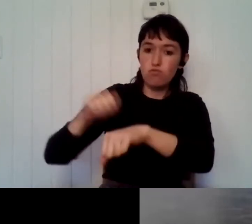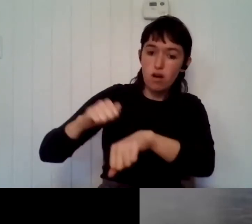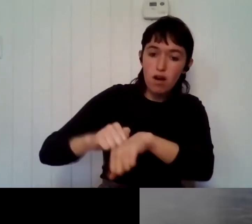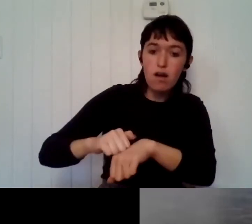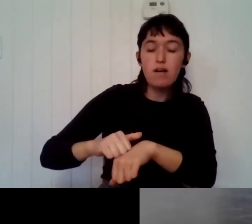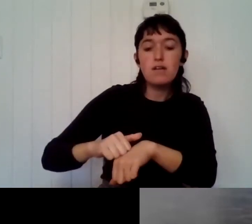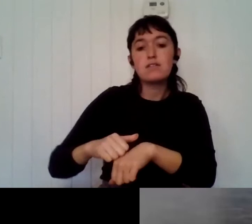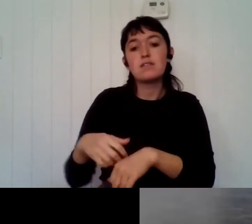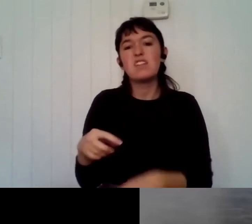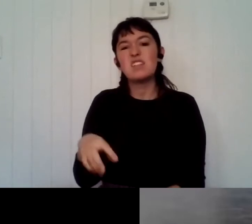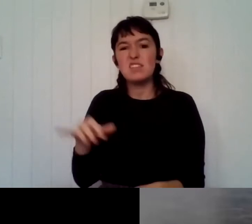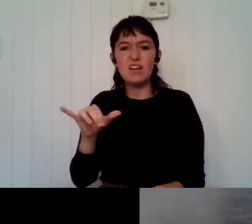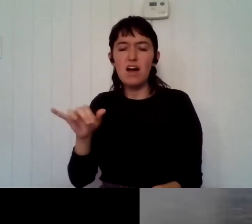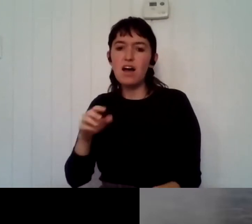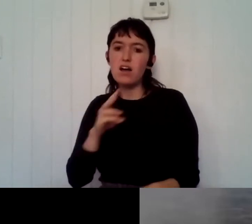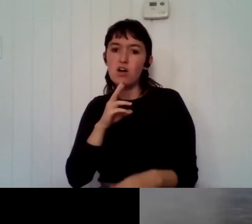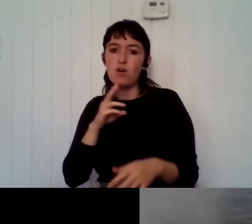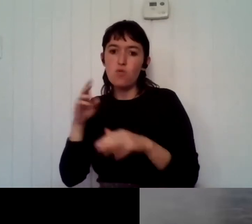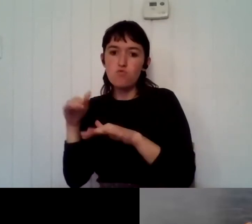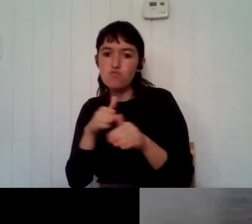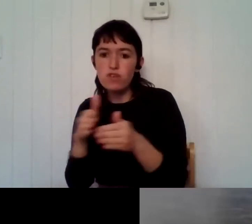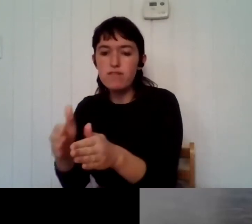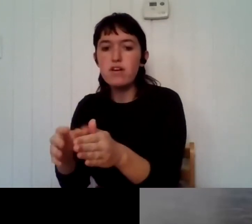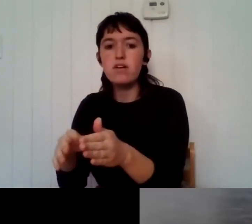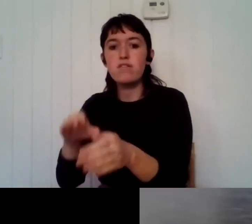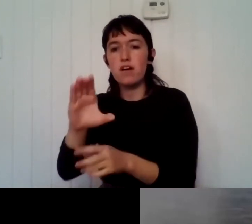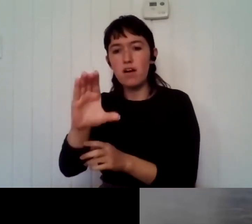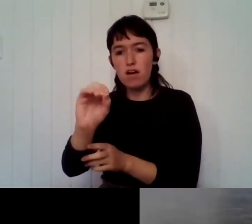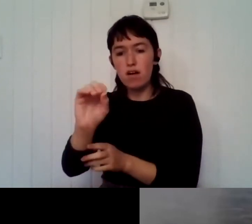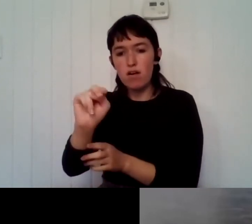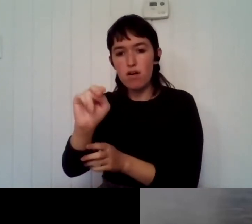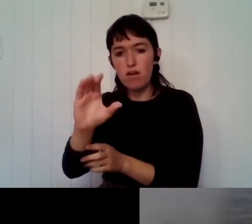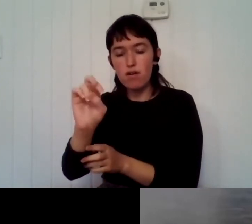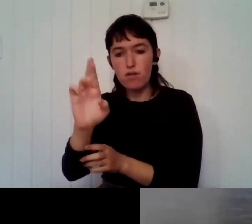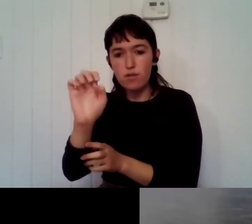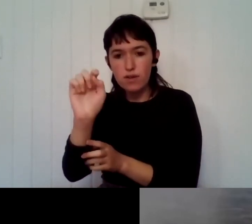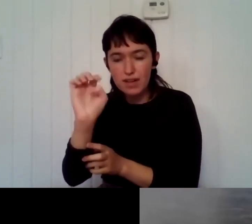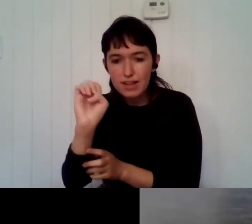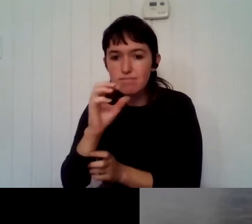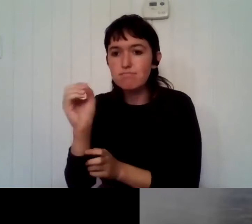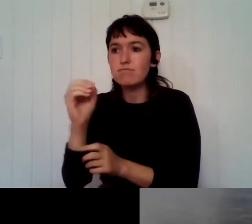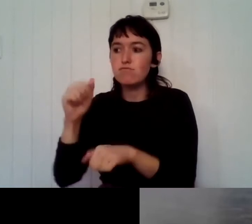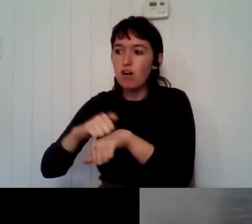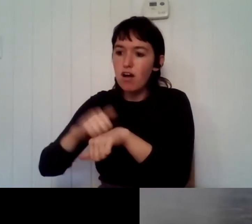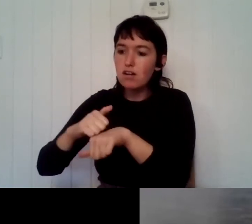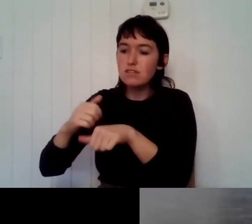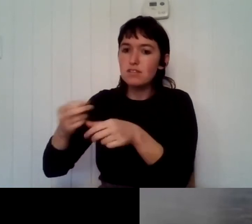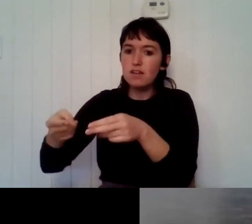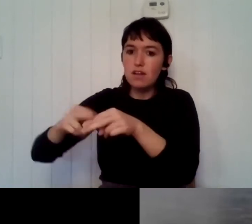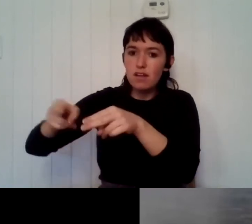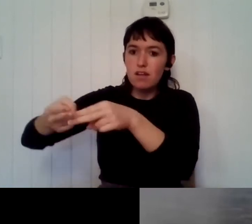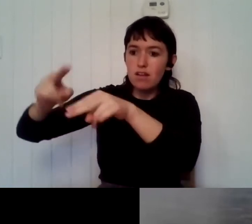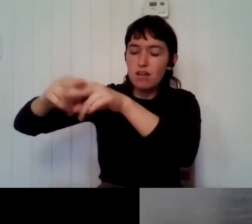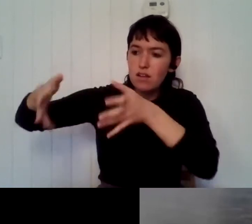river of concrete with big rocks, and it starts building into itself. So the farther it goes, actually, the stronger it